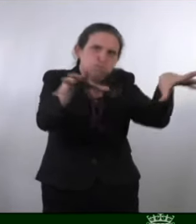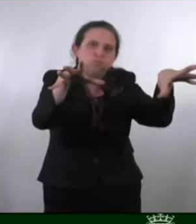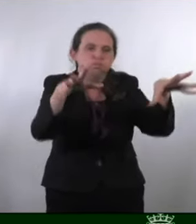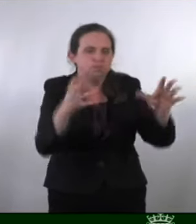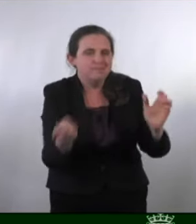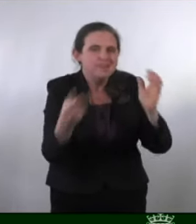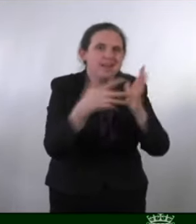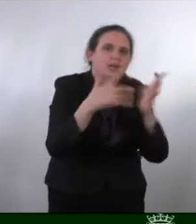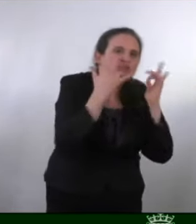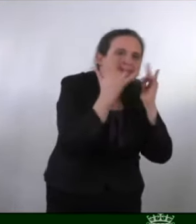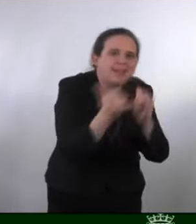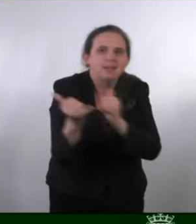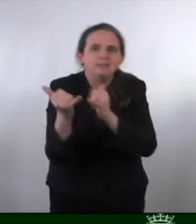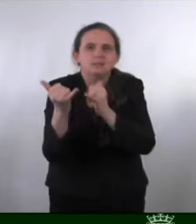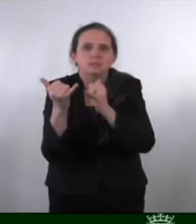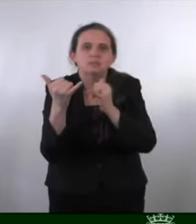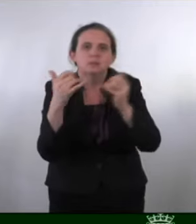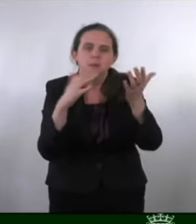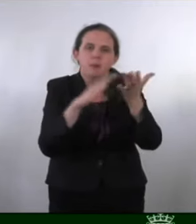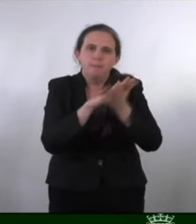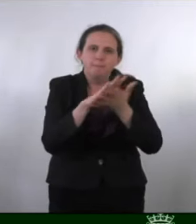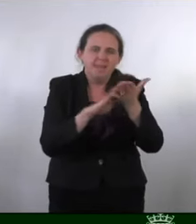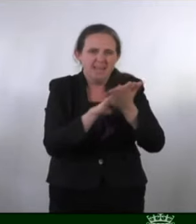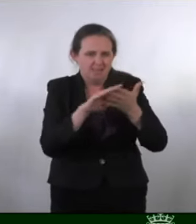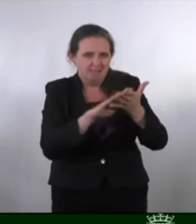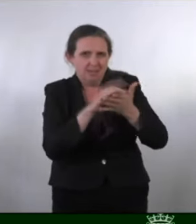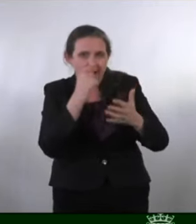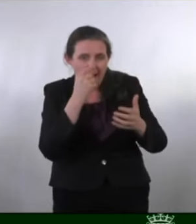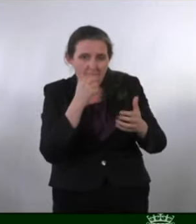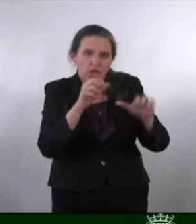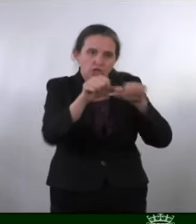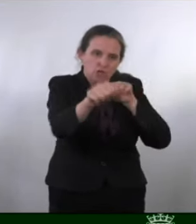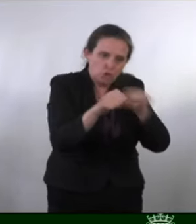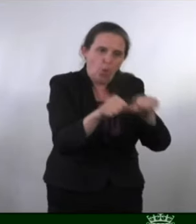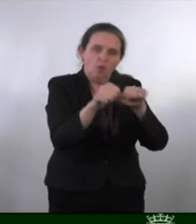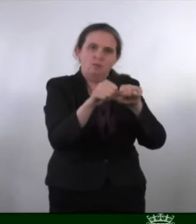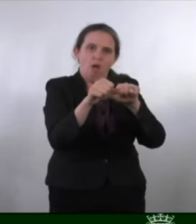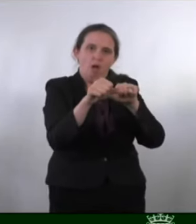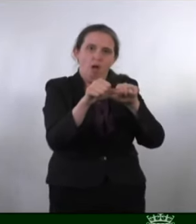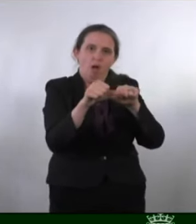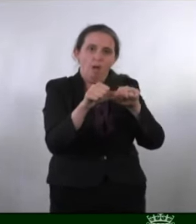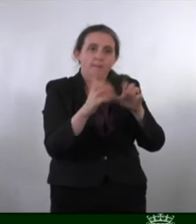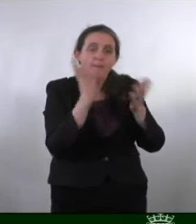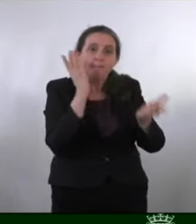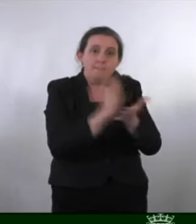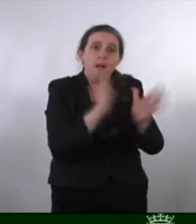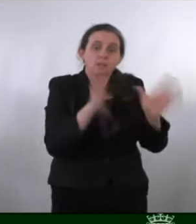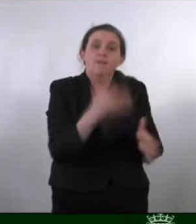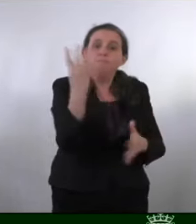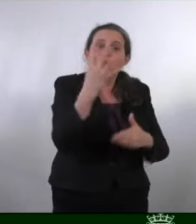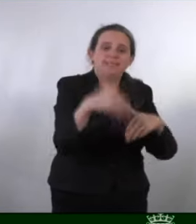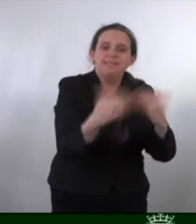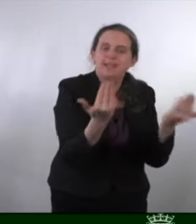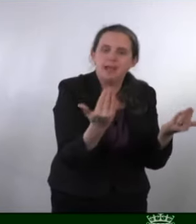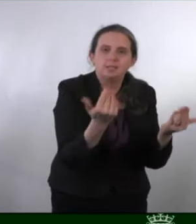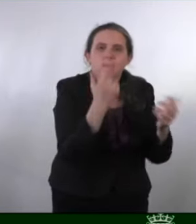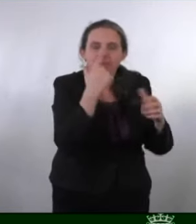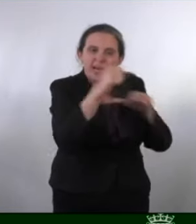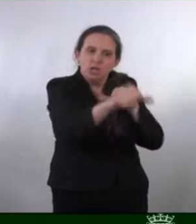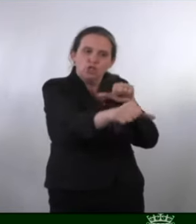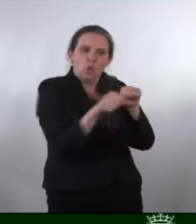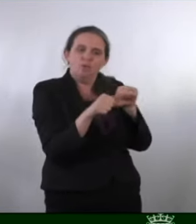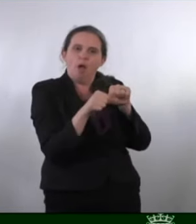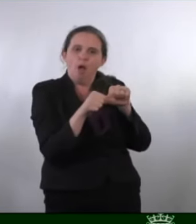hope, enable you to have a shorter period of quarantine, so you don't have to stick for the full 14 days, but you can